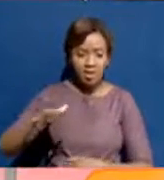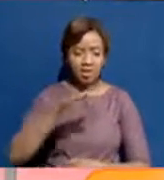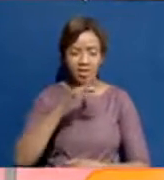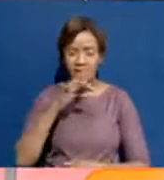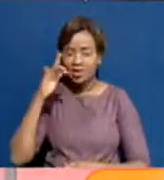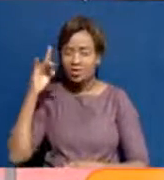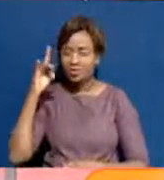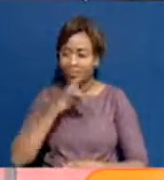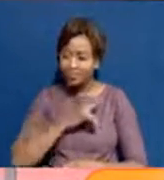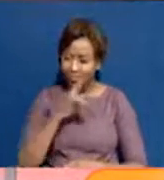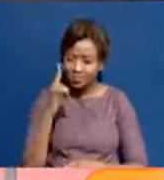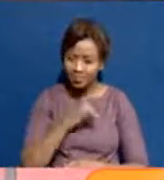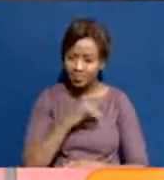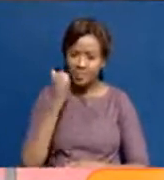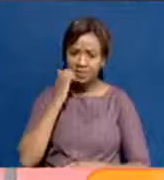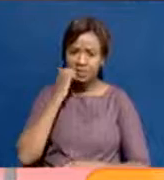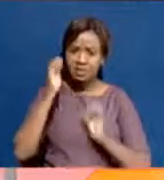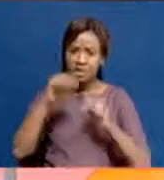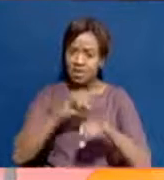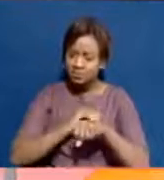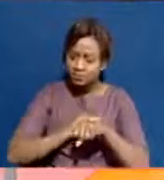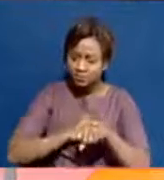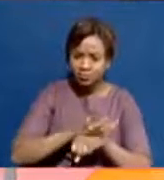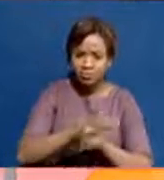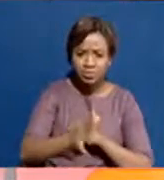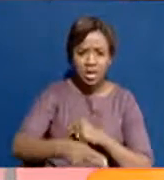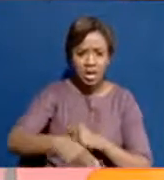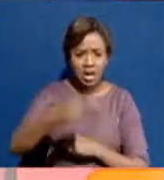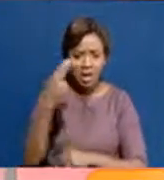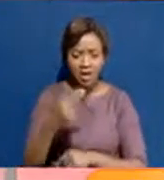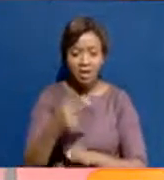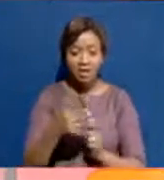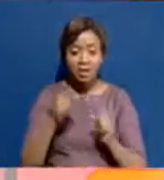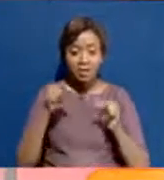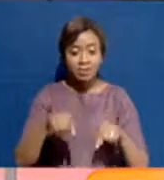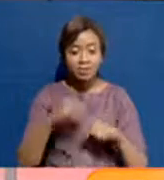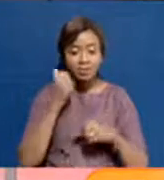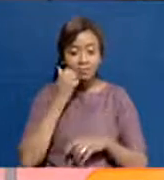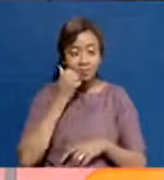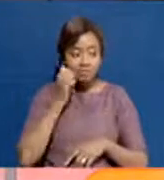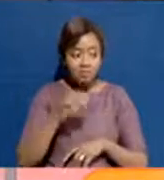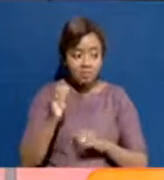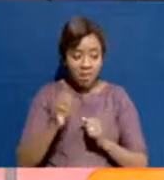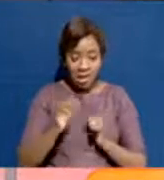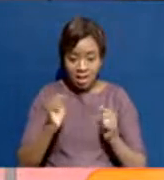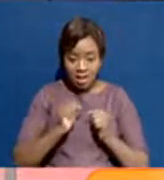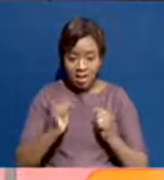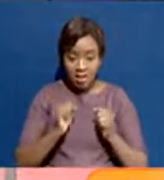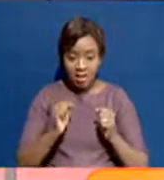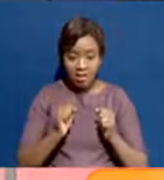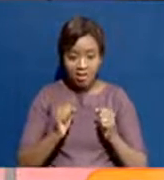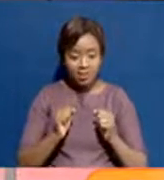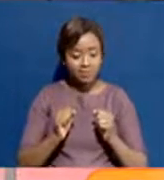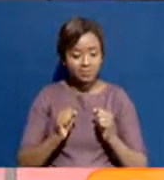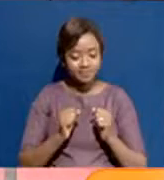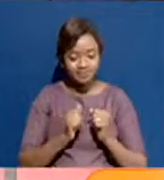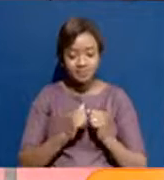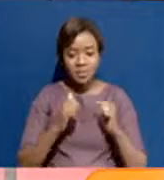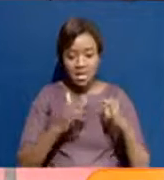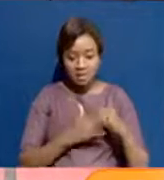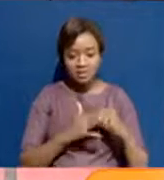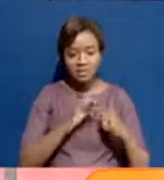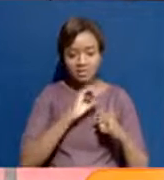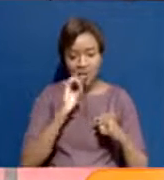fact, malaria contributes to 19% of all outpatient consultations and 10%